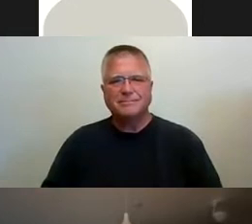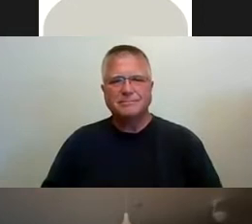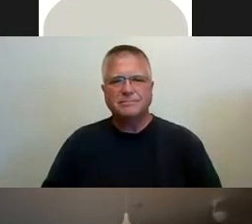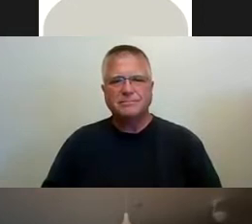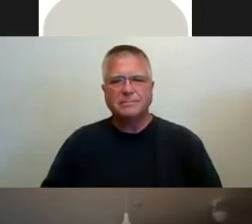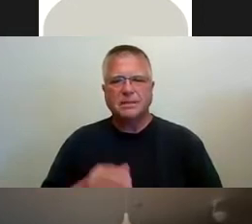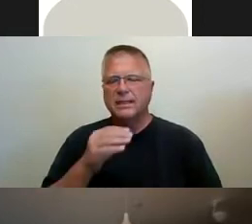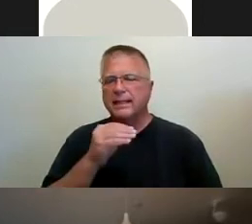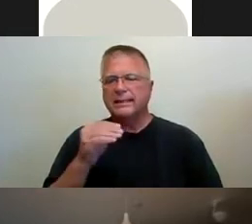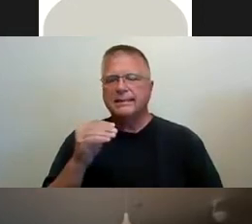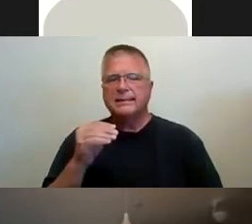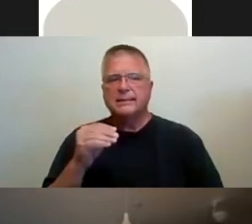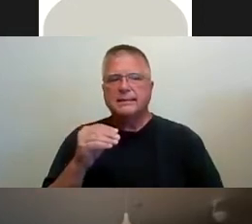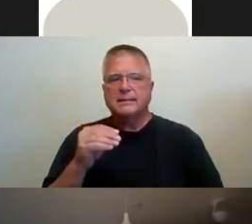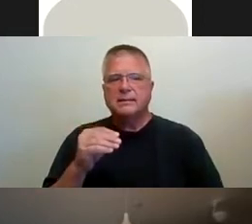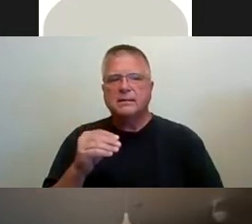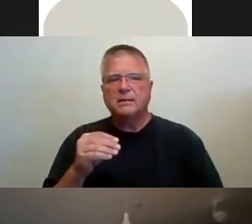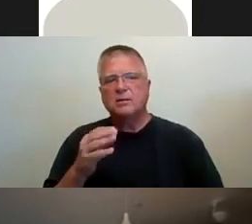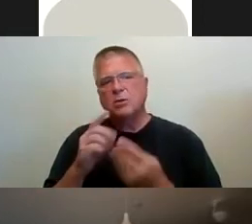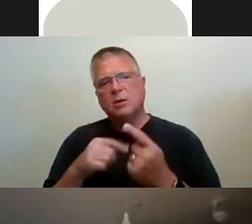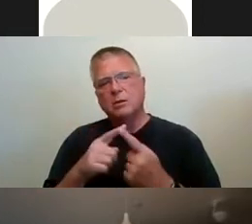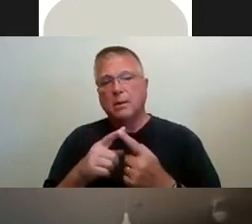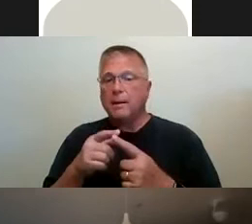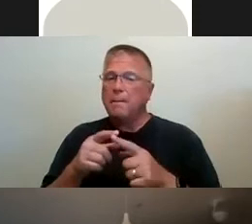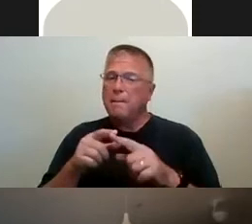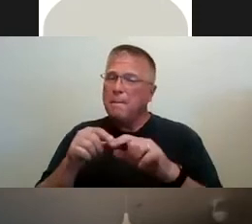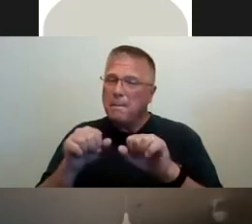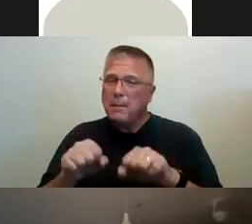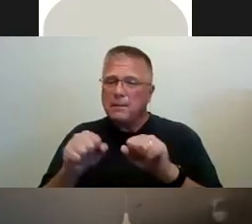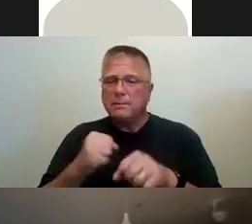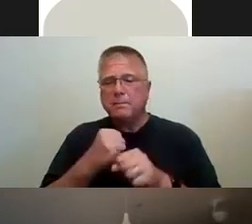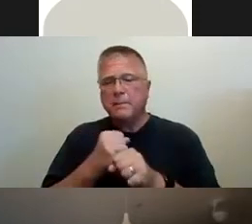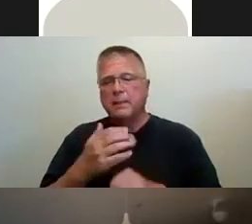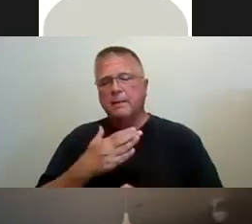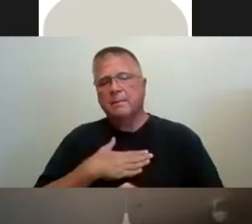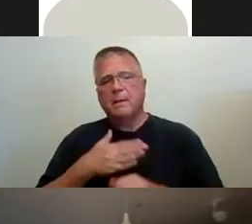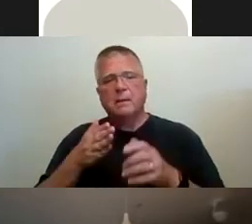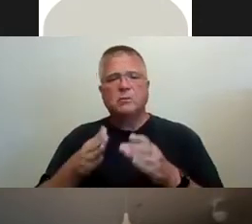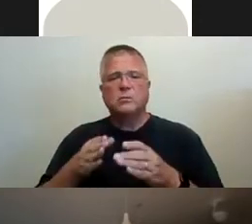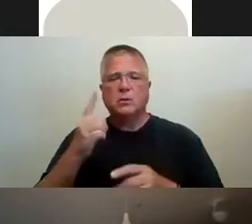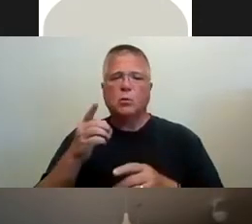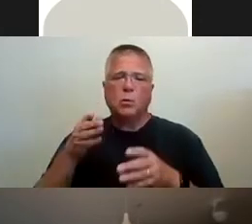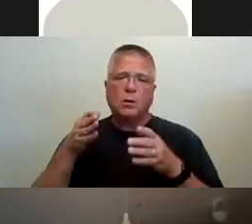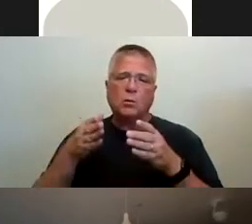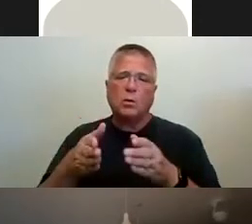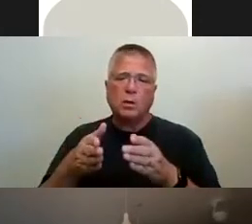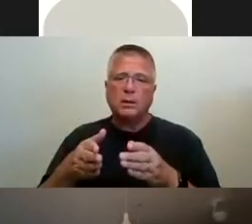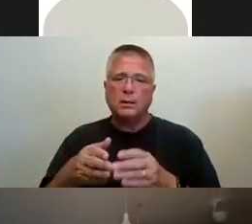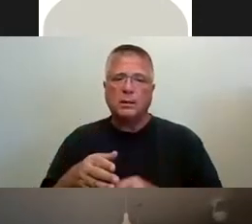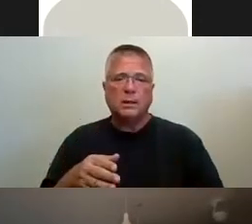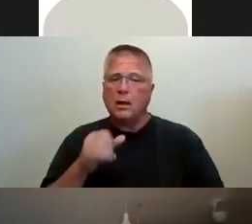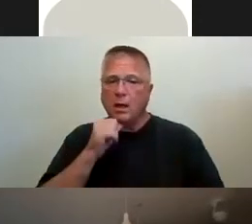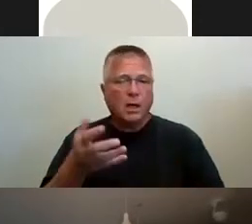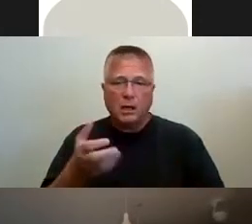And you talked about maybe making my street one way, and it would really, I don't want to